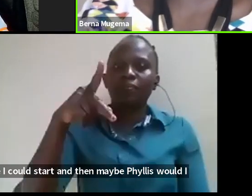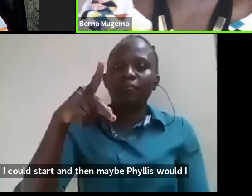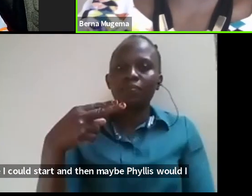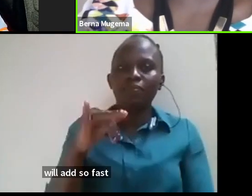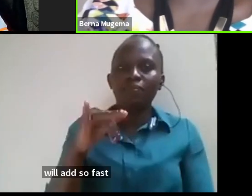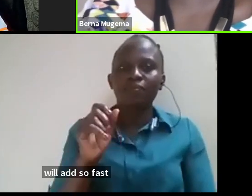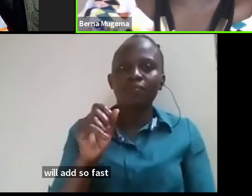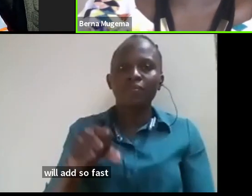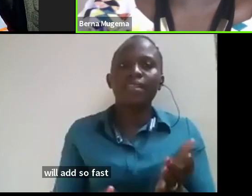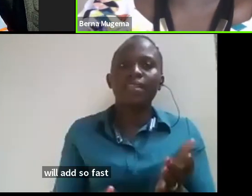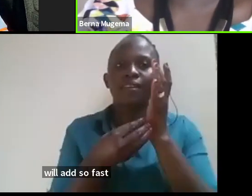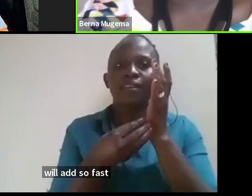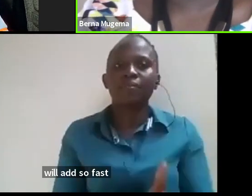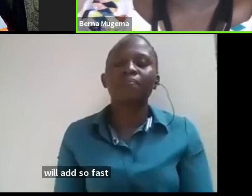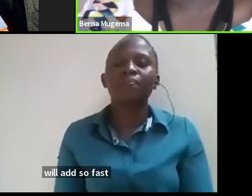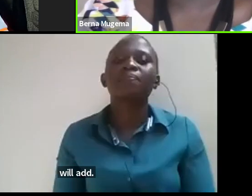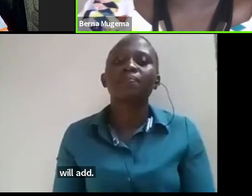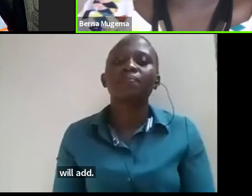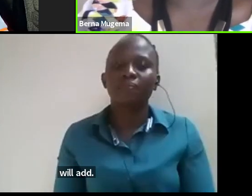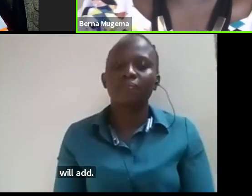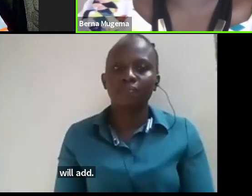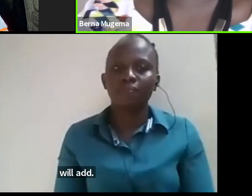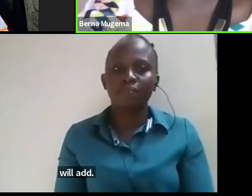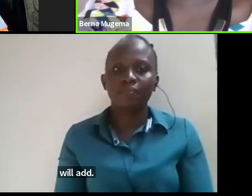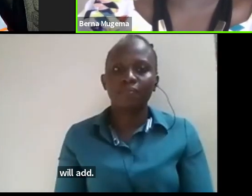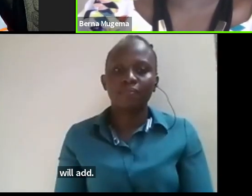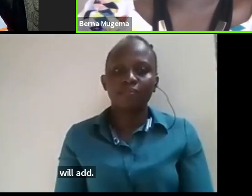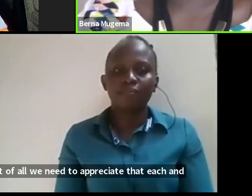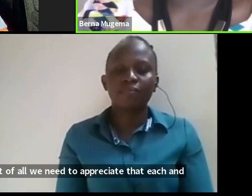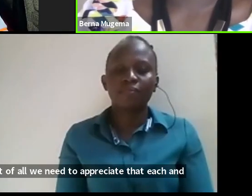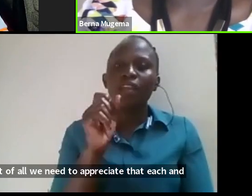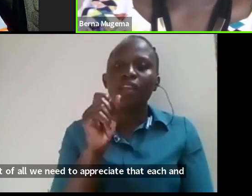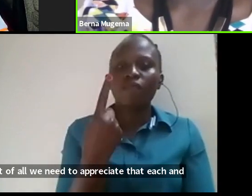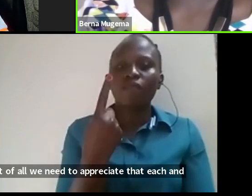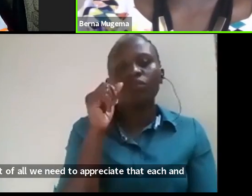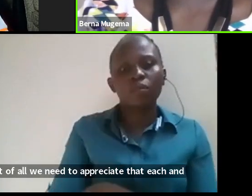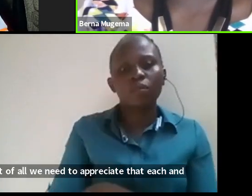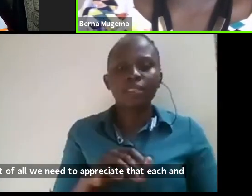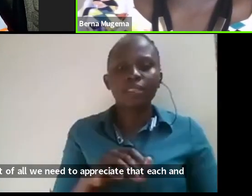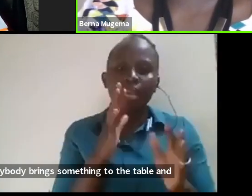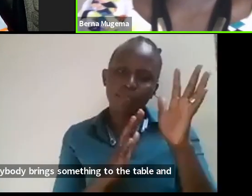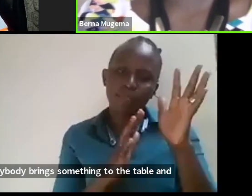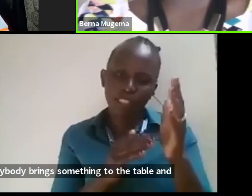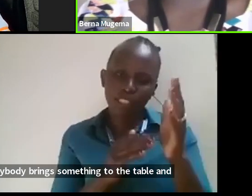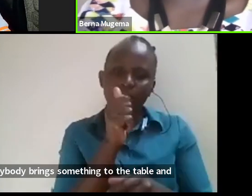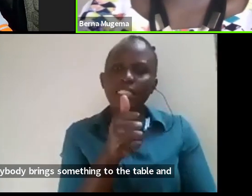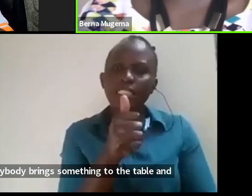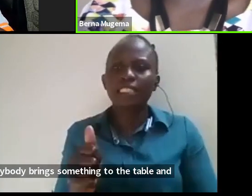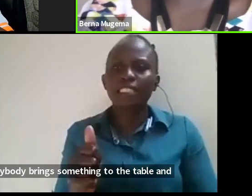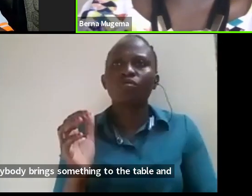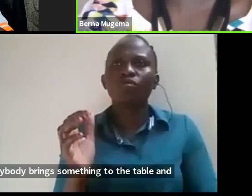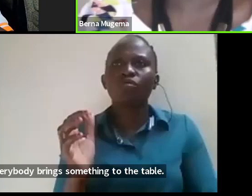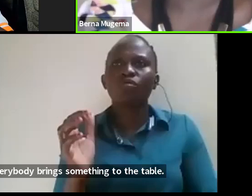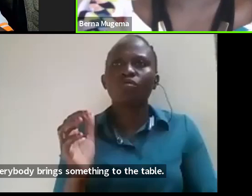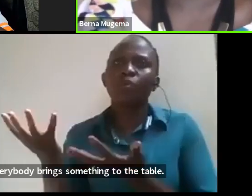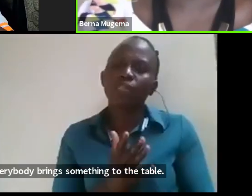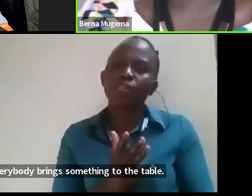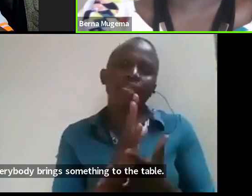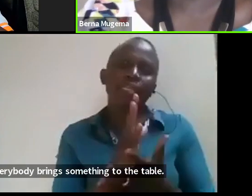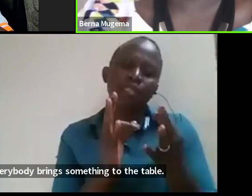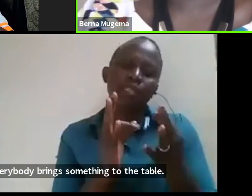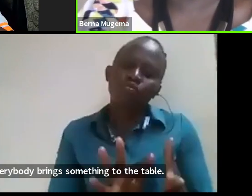first of all, we need to appreciate that each and everybody brings something to the table. And each and everyone who walks into